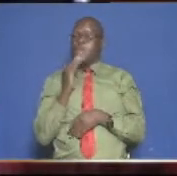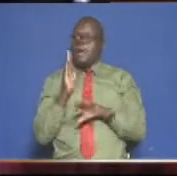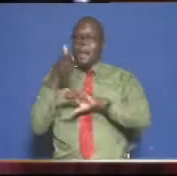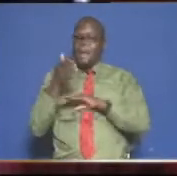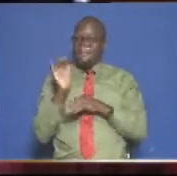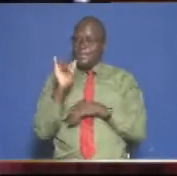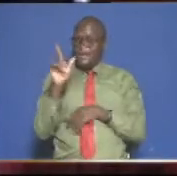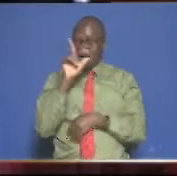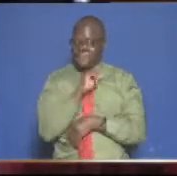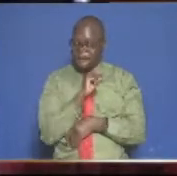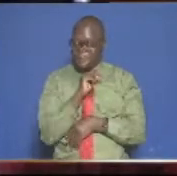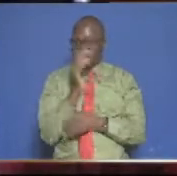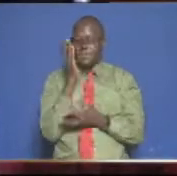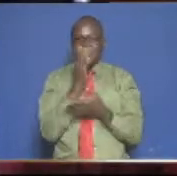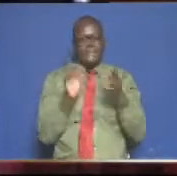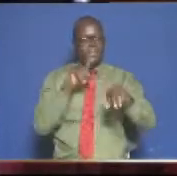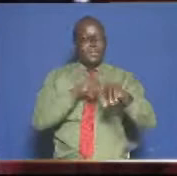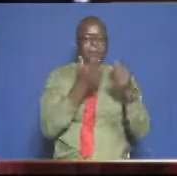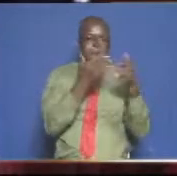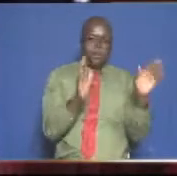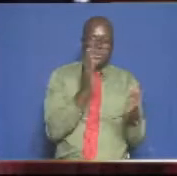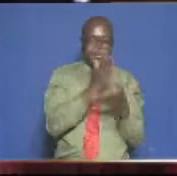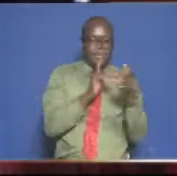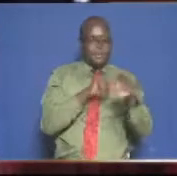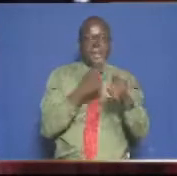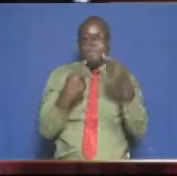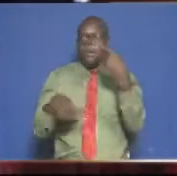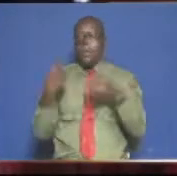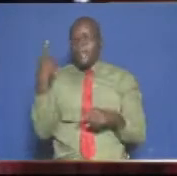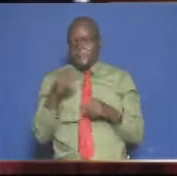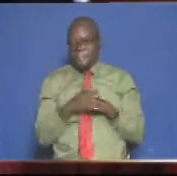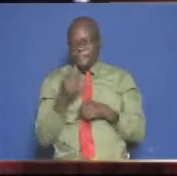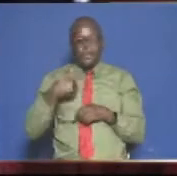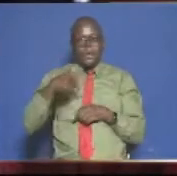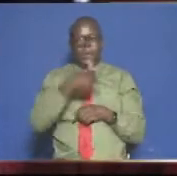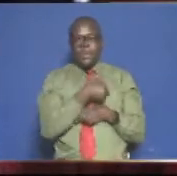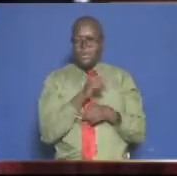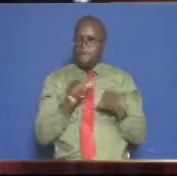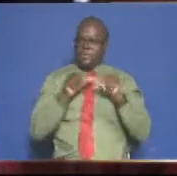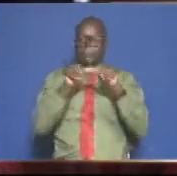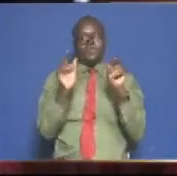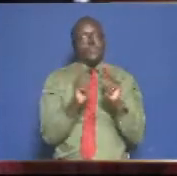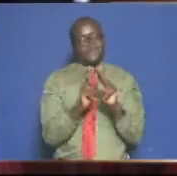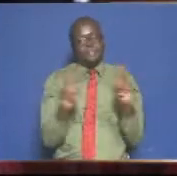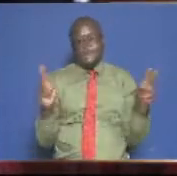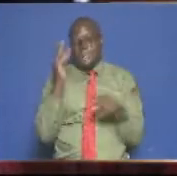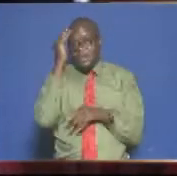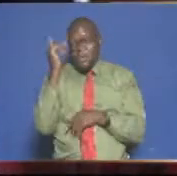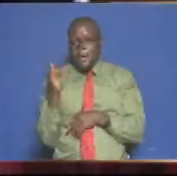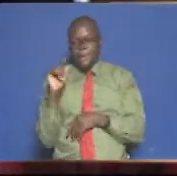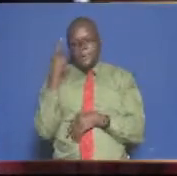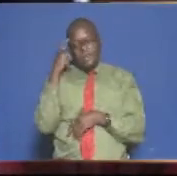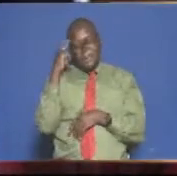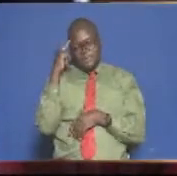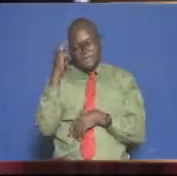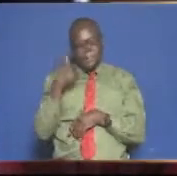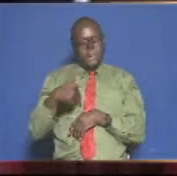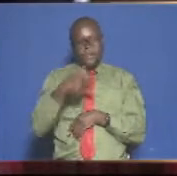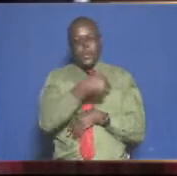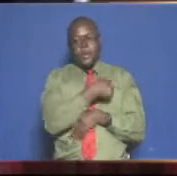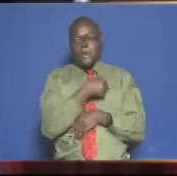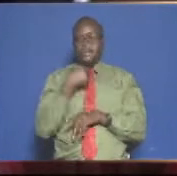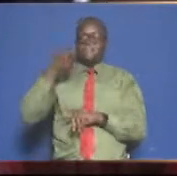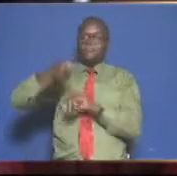match, sometimes you lose, sometimes you win. And we kept our cool because we thought that we are all